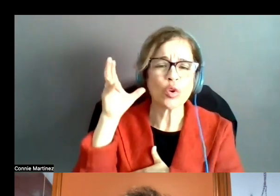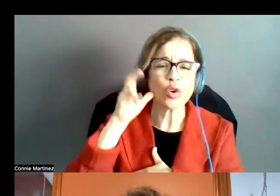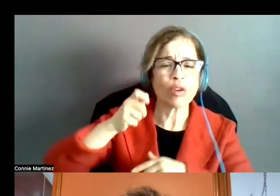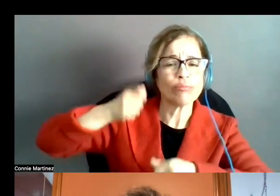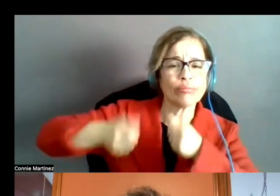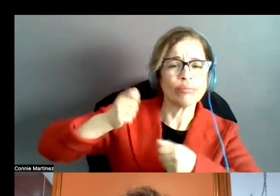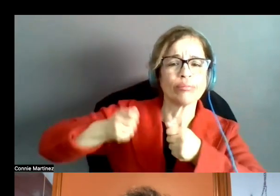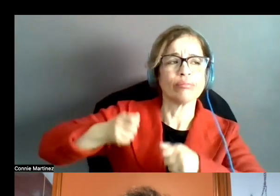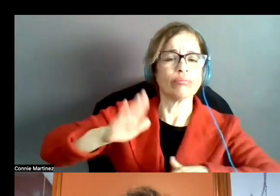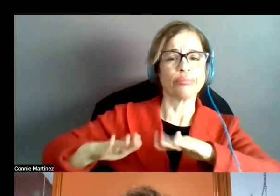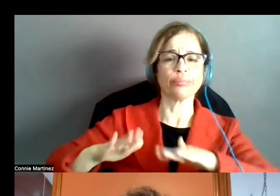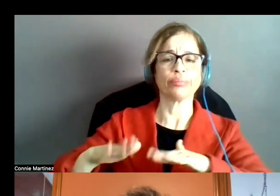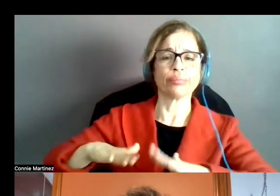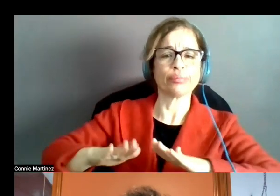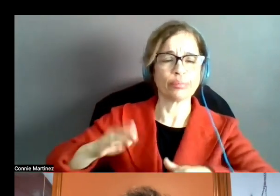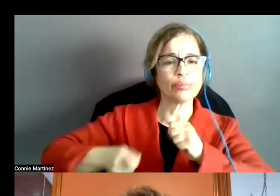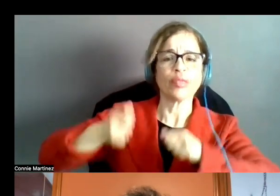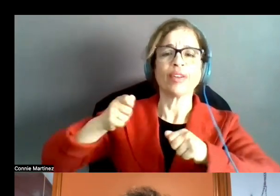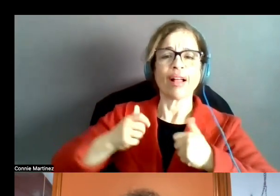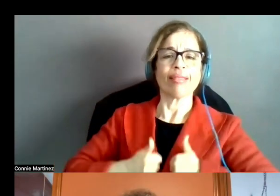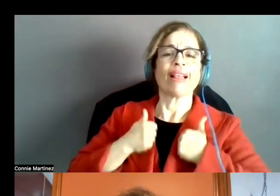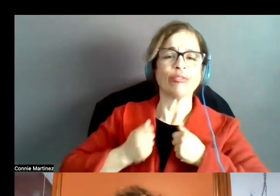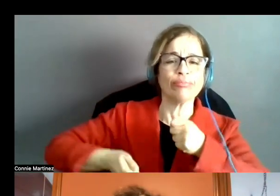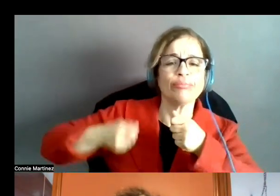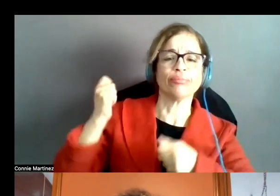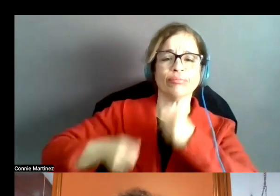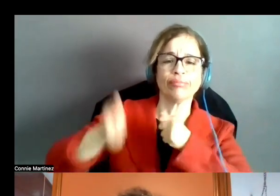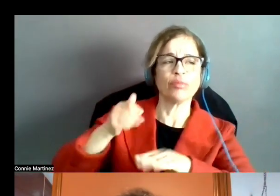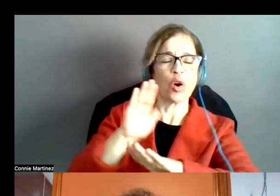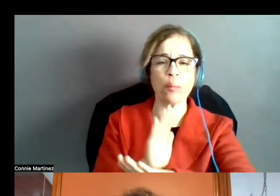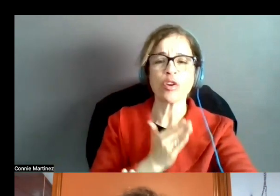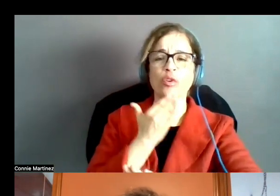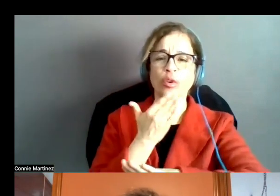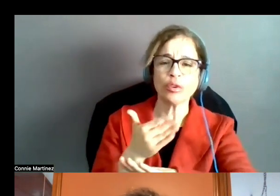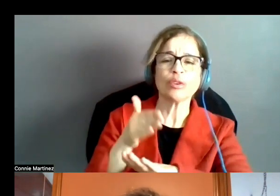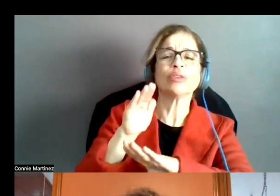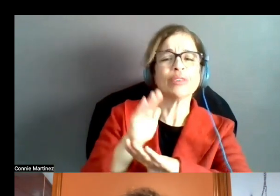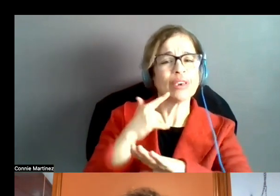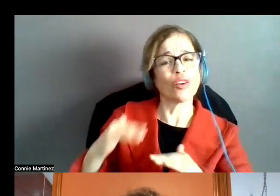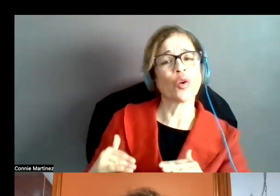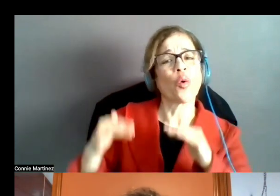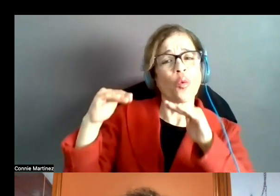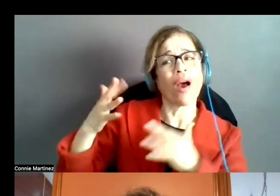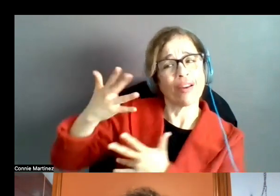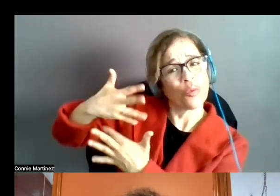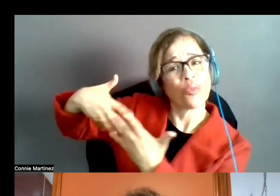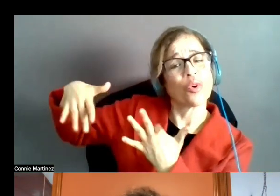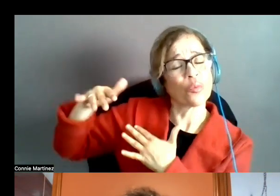is just part of life, drum and music, and so I grew up surrounded by